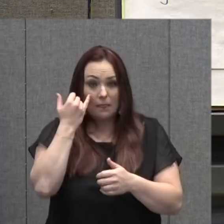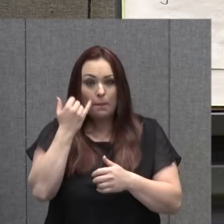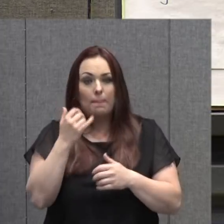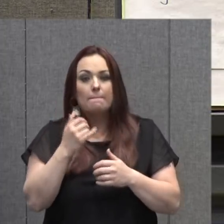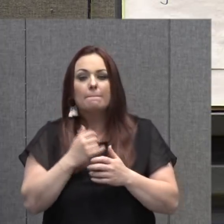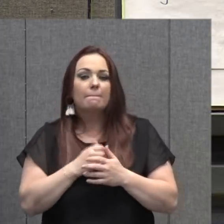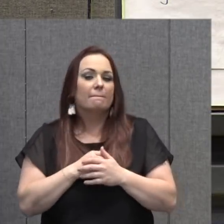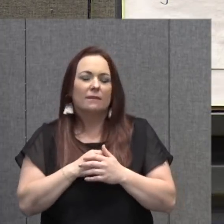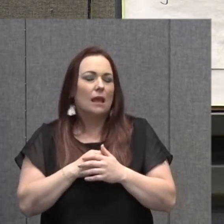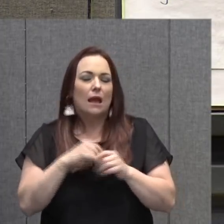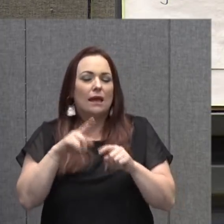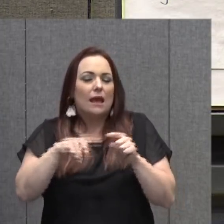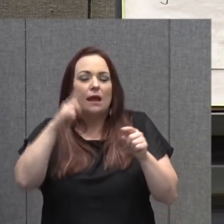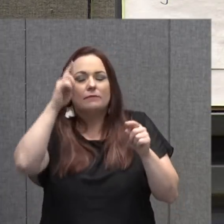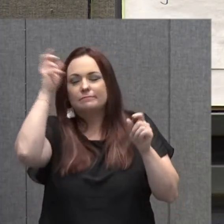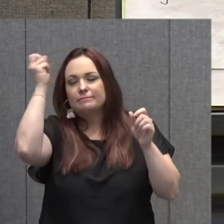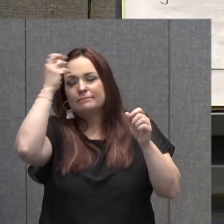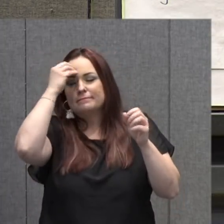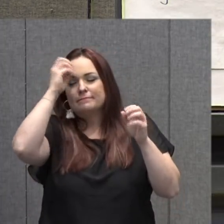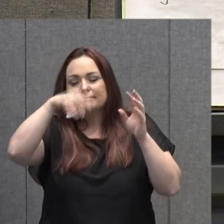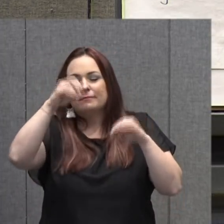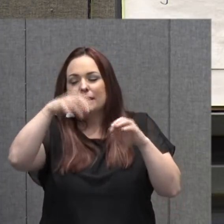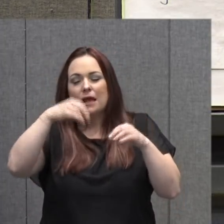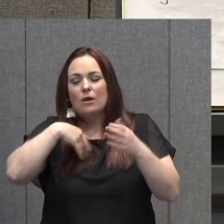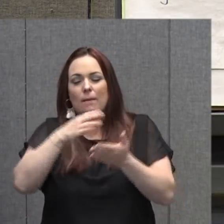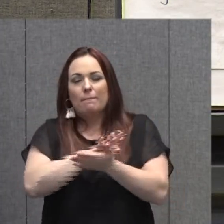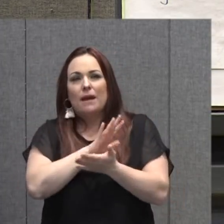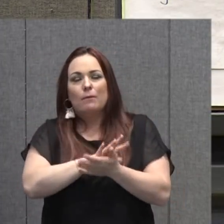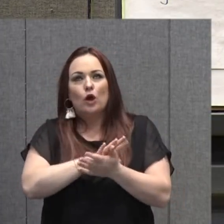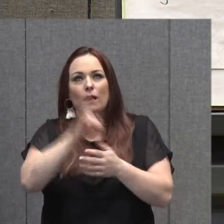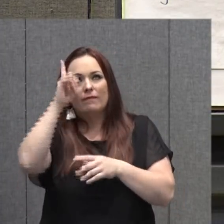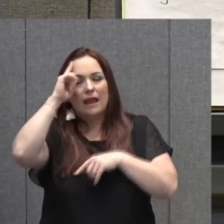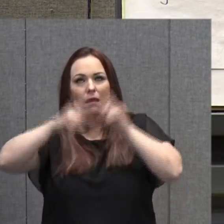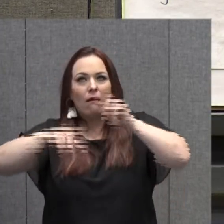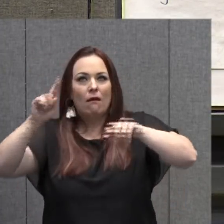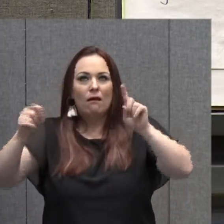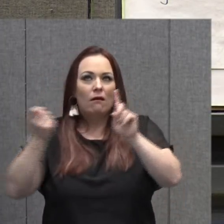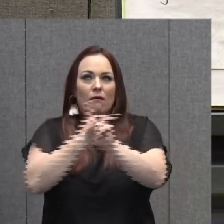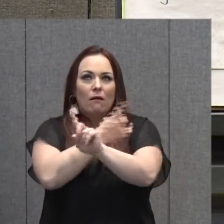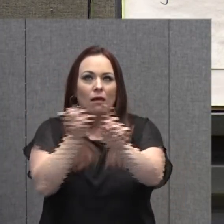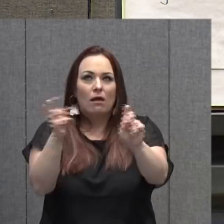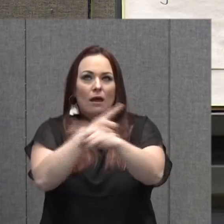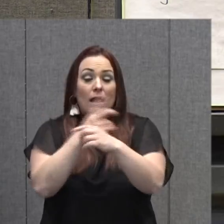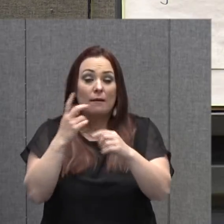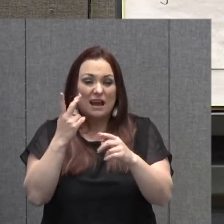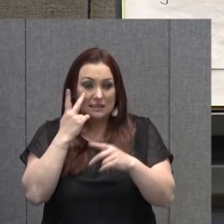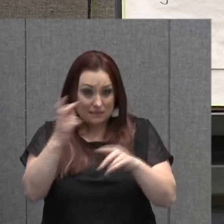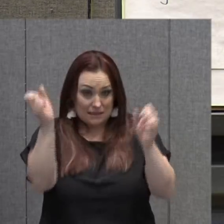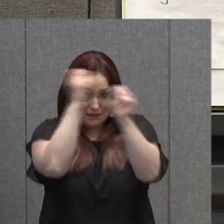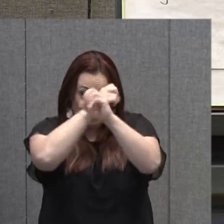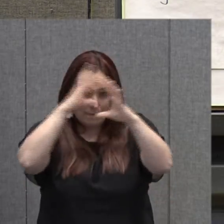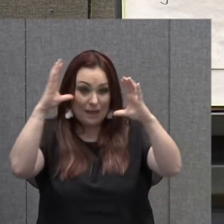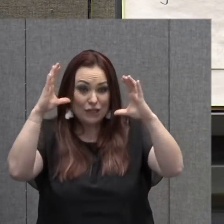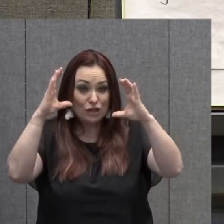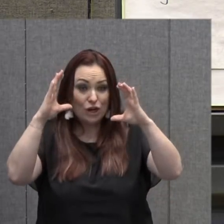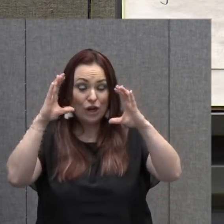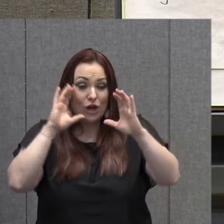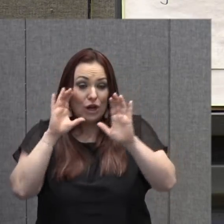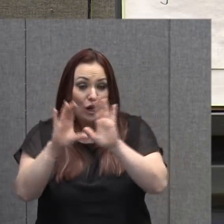like, oh yeah, I just can't get my ideas though on paper, stuff starts to jumble. I see the pictures, but I don't know the